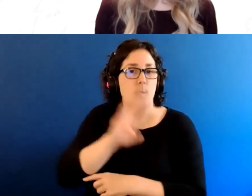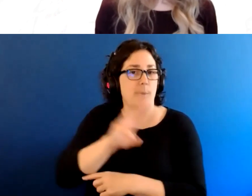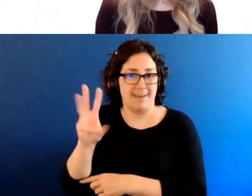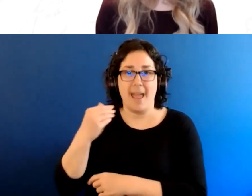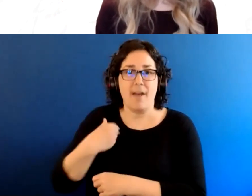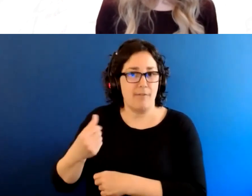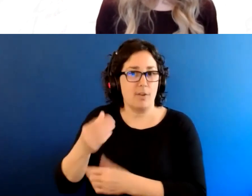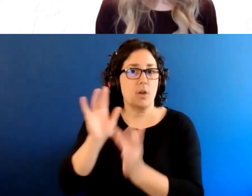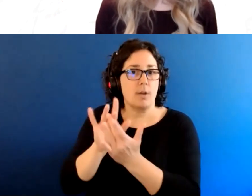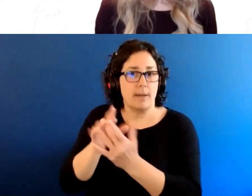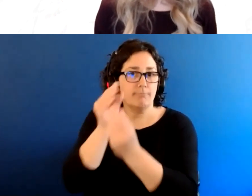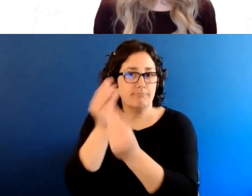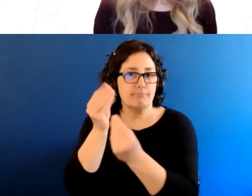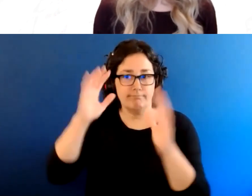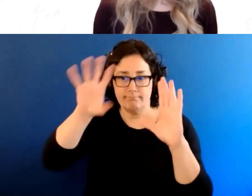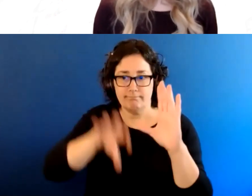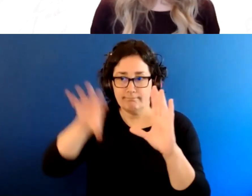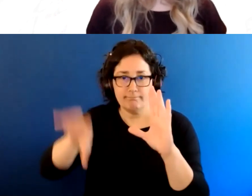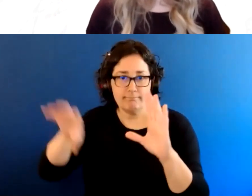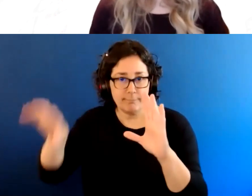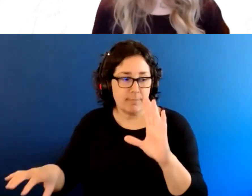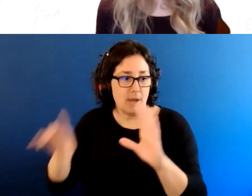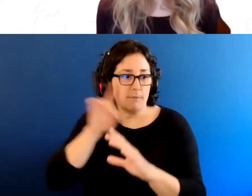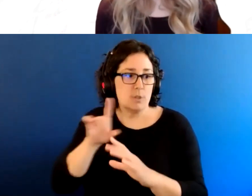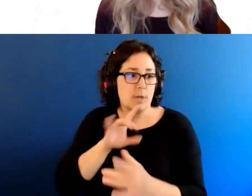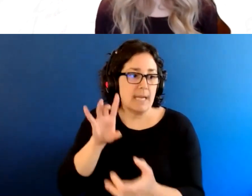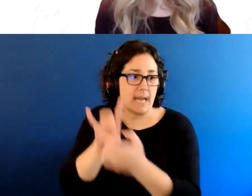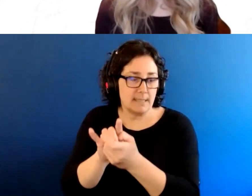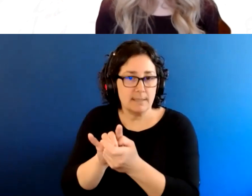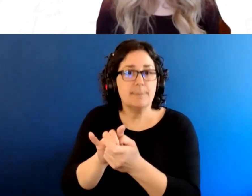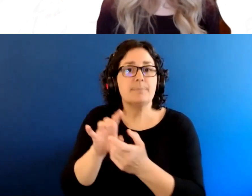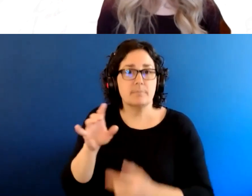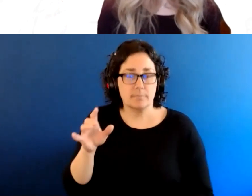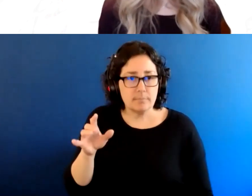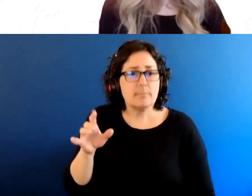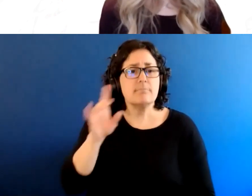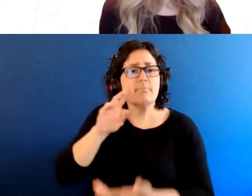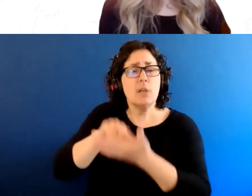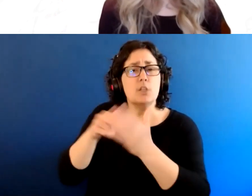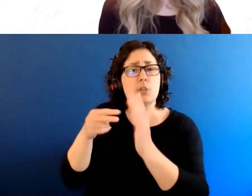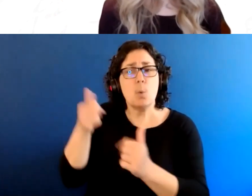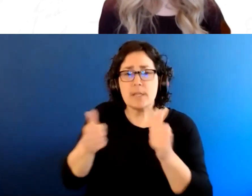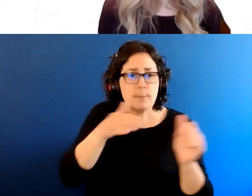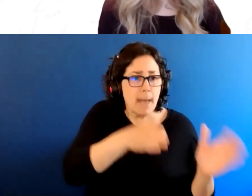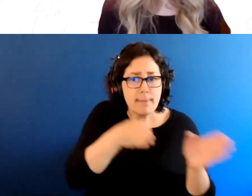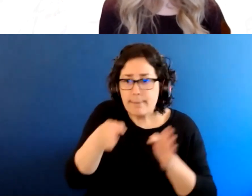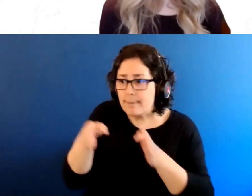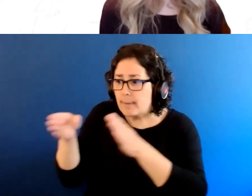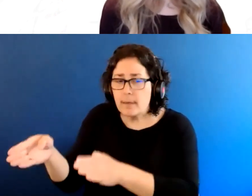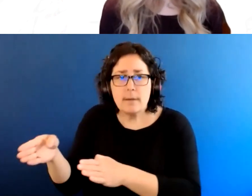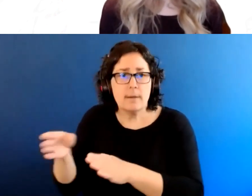So you can definitely connect with us and determine what path you should go on. But I think